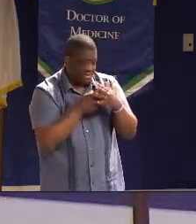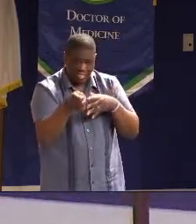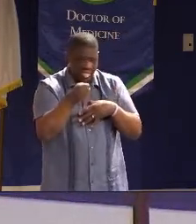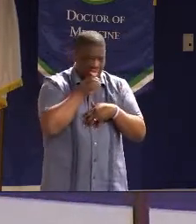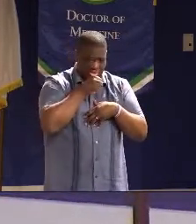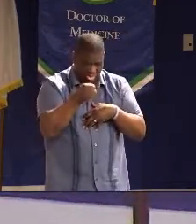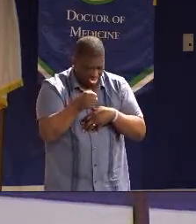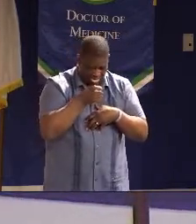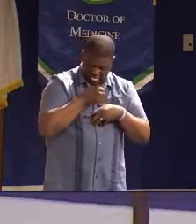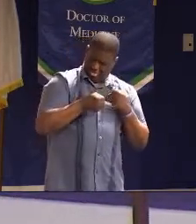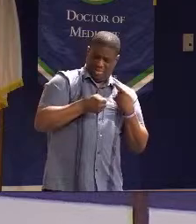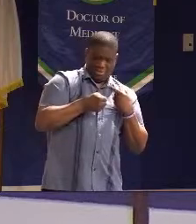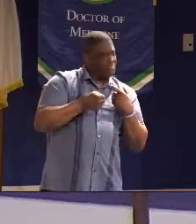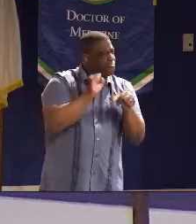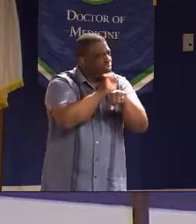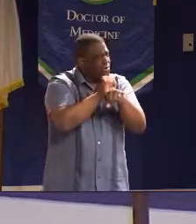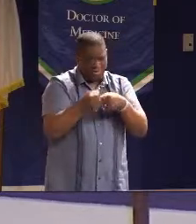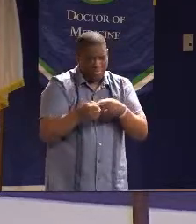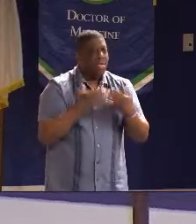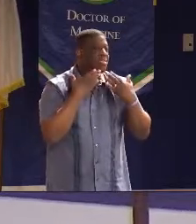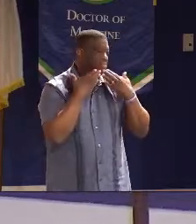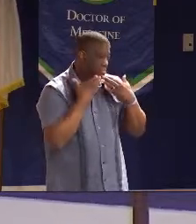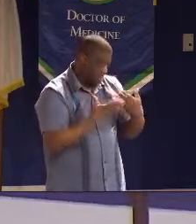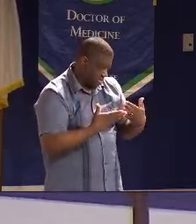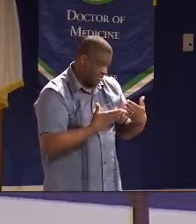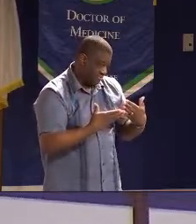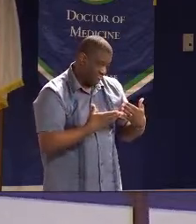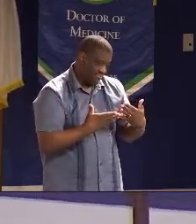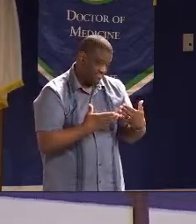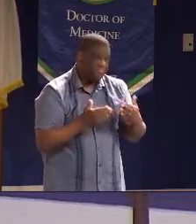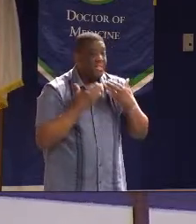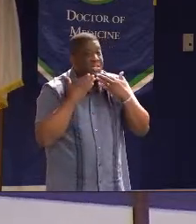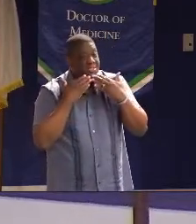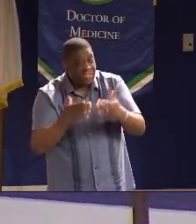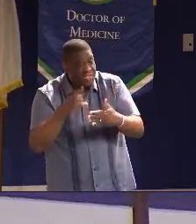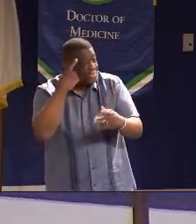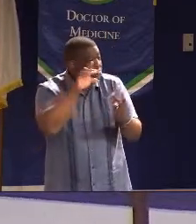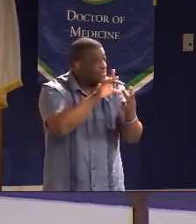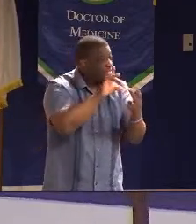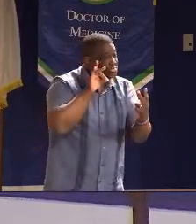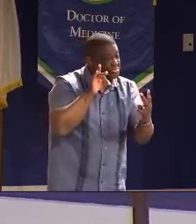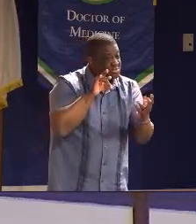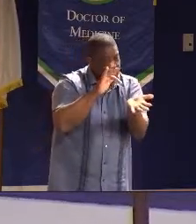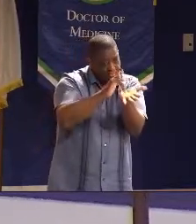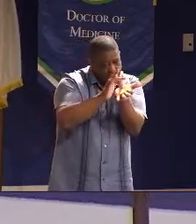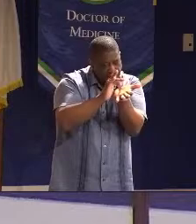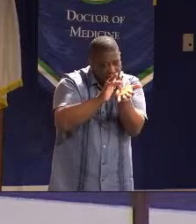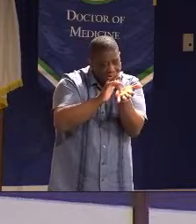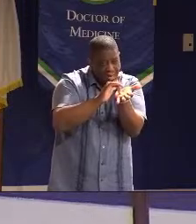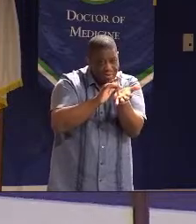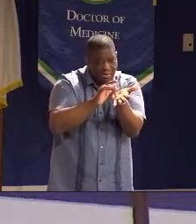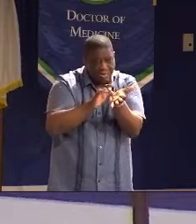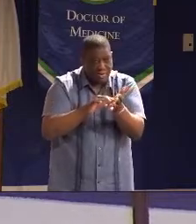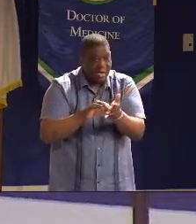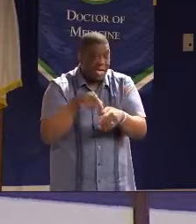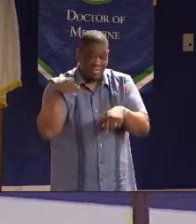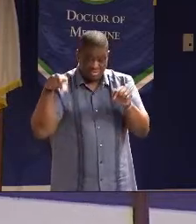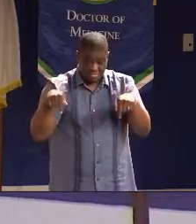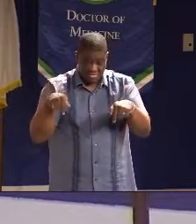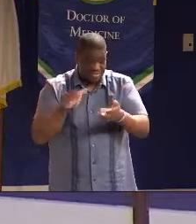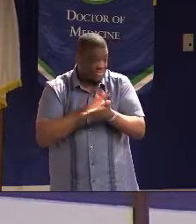I want to begin with thank you. Thank you for choosing medicine and Morehouse School of